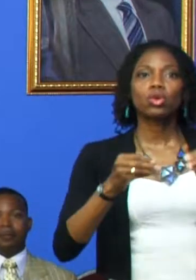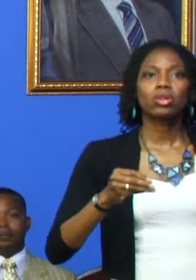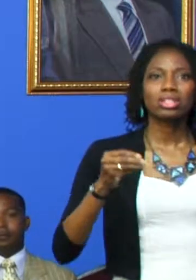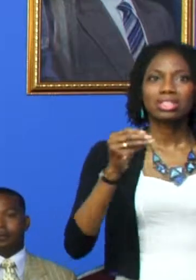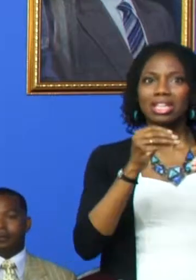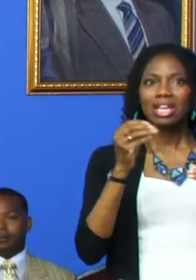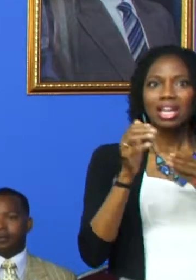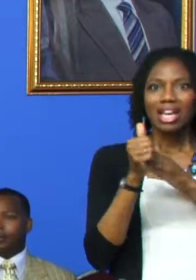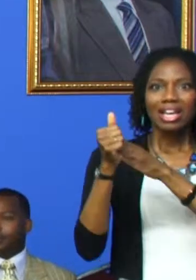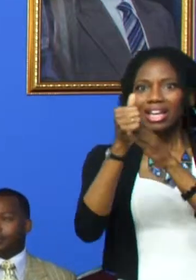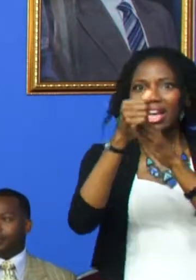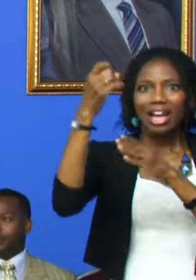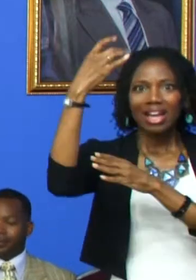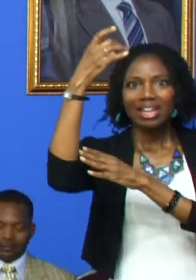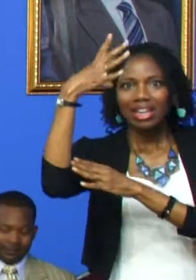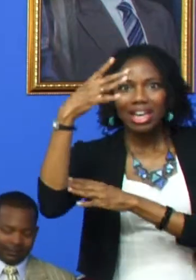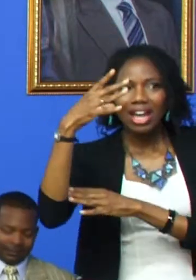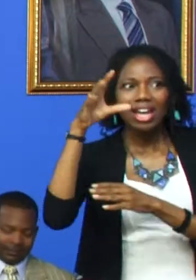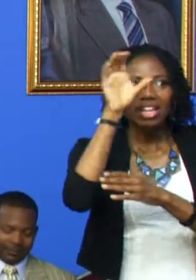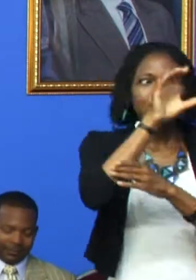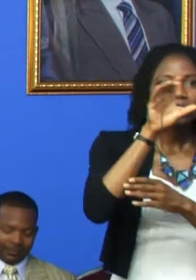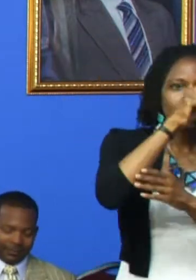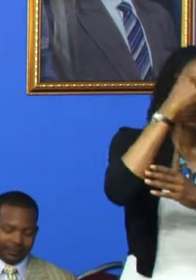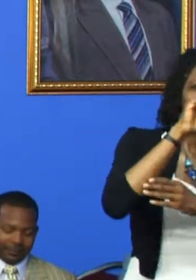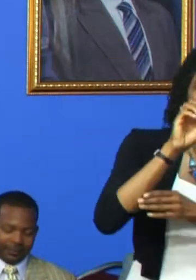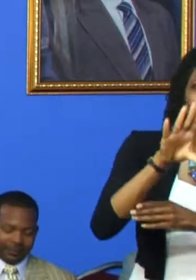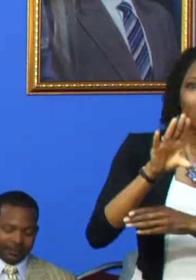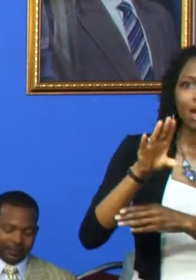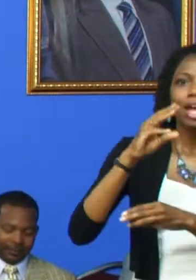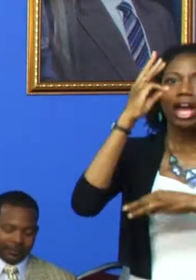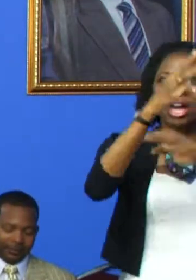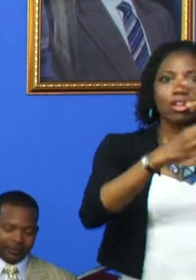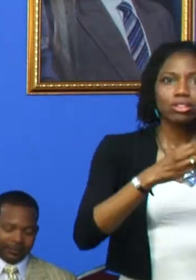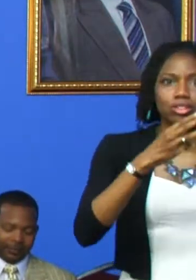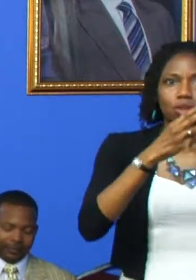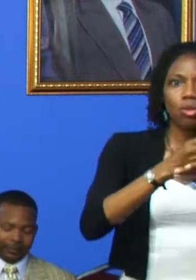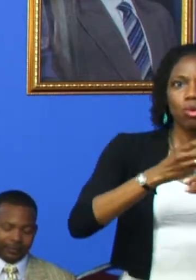the mob. I still remember them as the world turned.